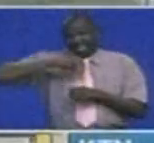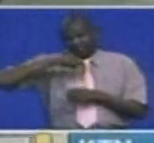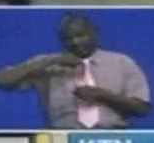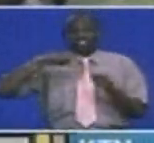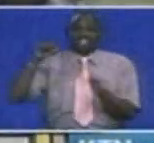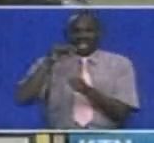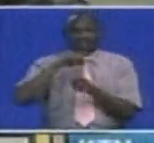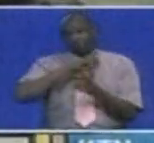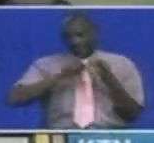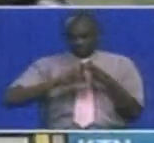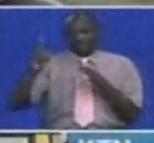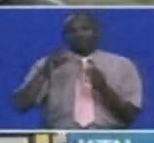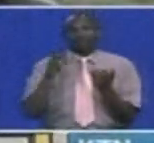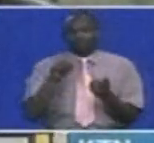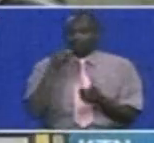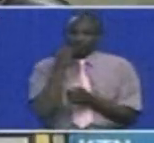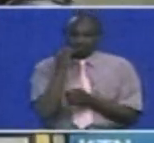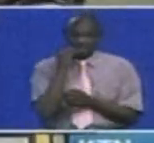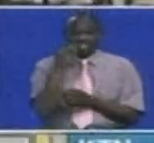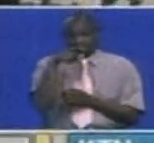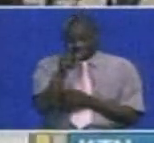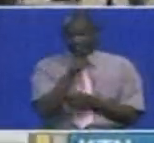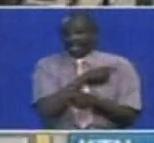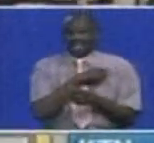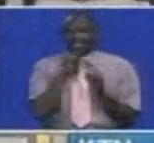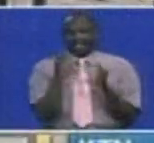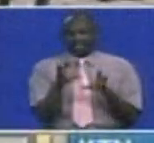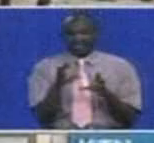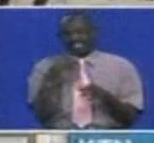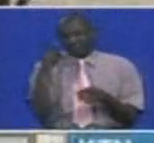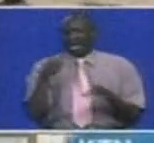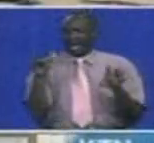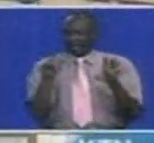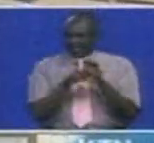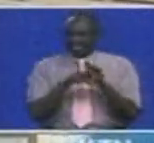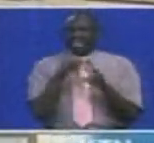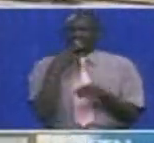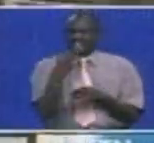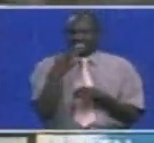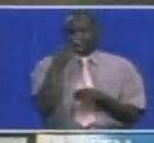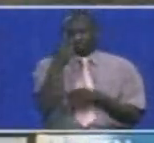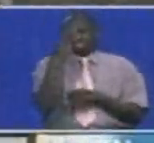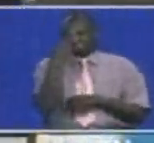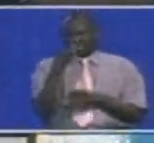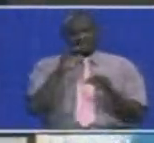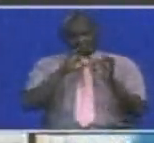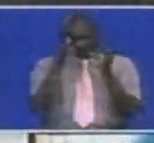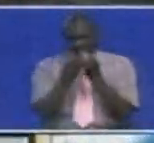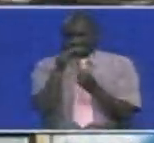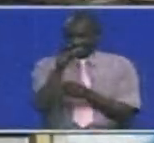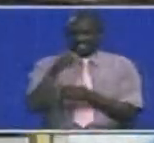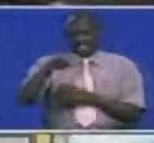ride. Today, however, the women are not lucky. They are among the 323 families in Kakong